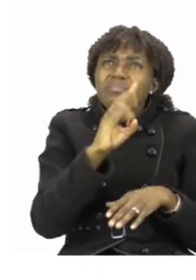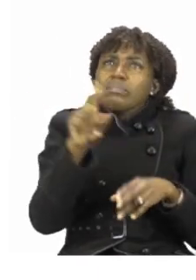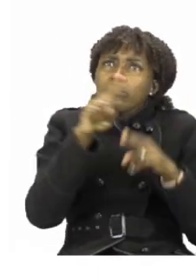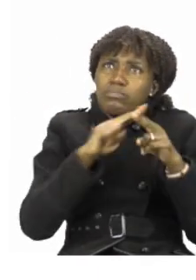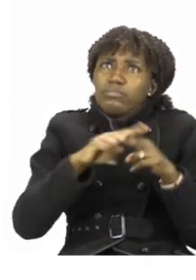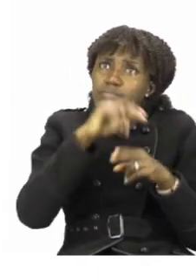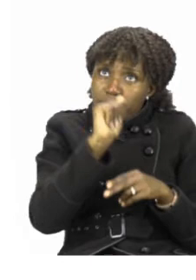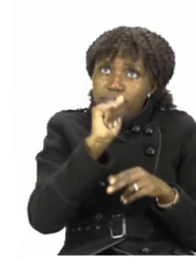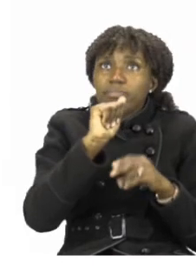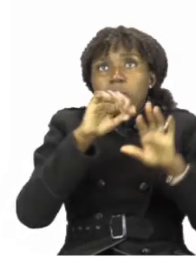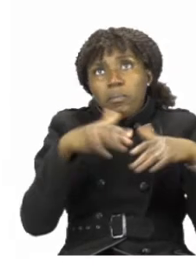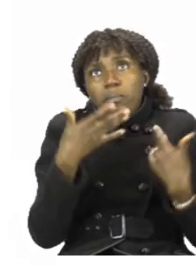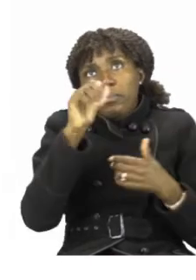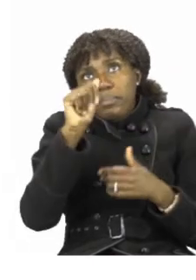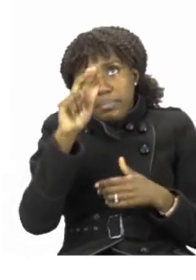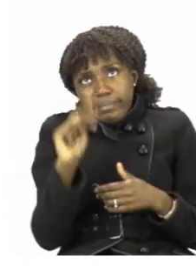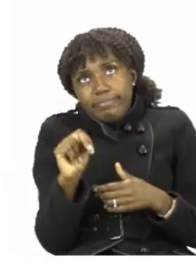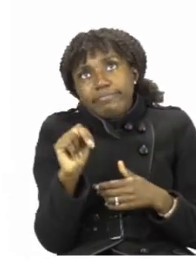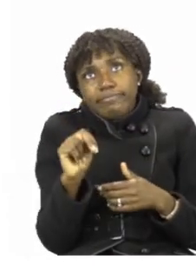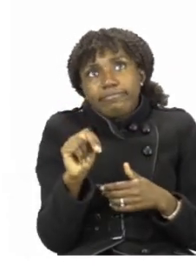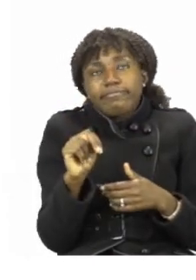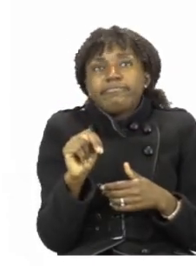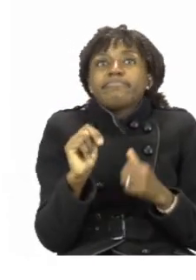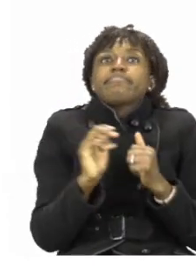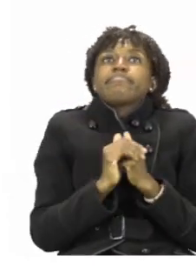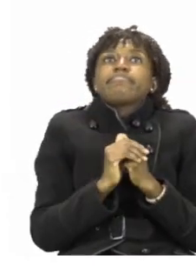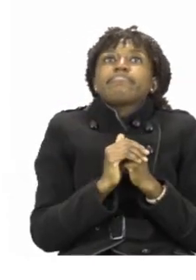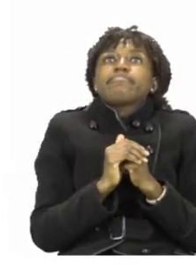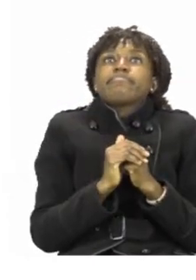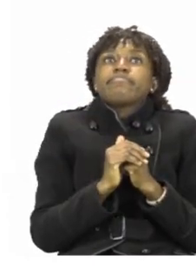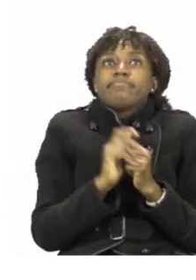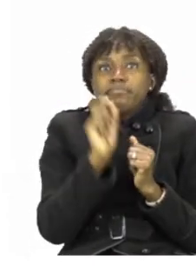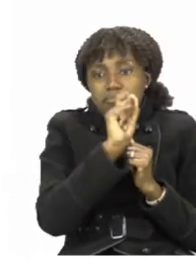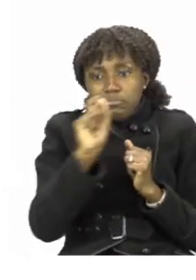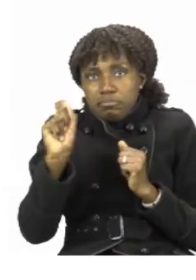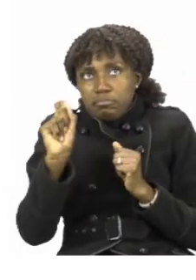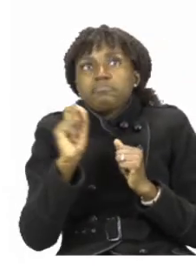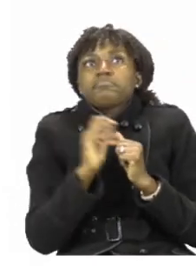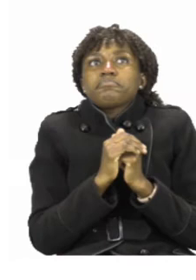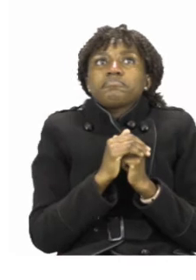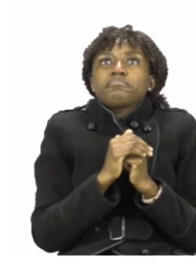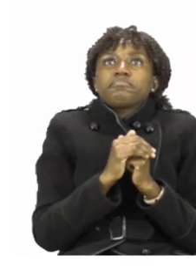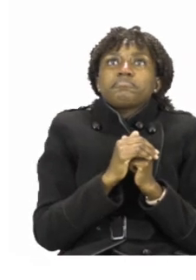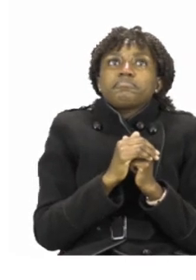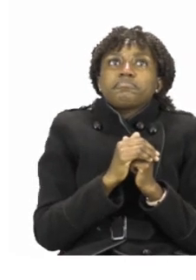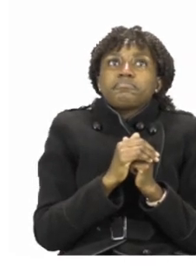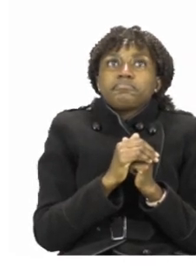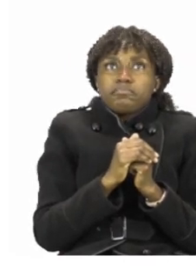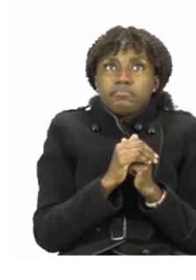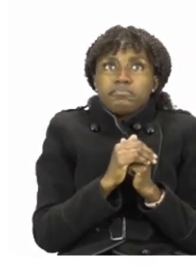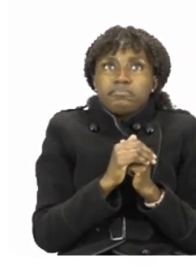a or an, and then you are going to write the correct one with